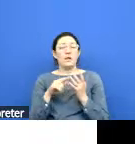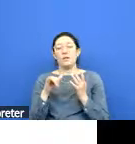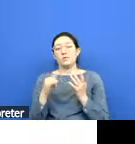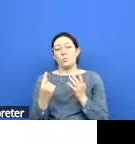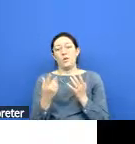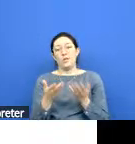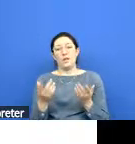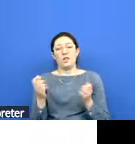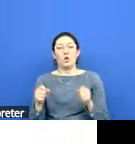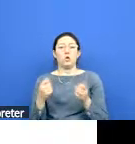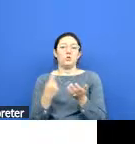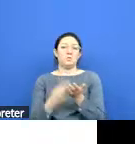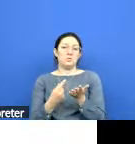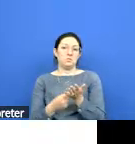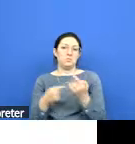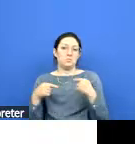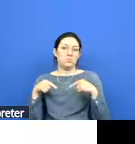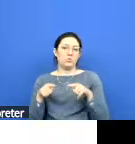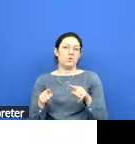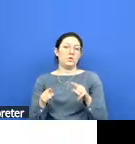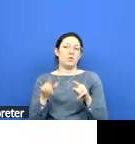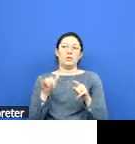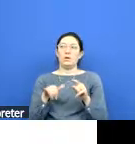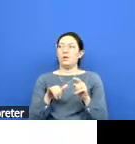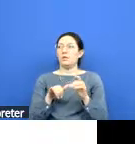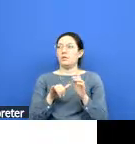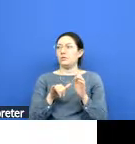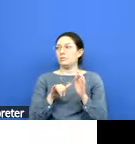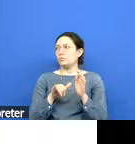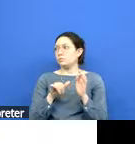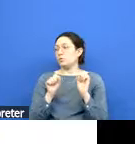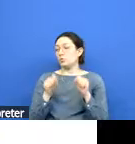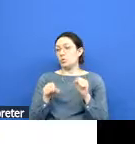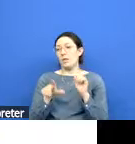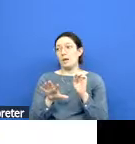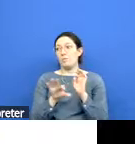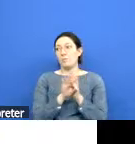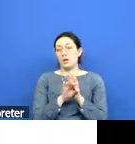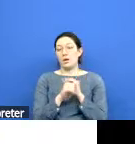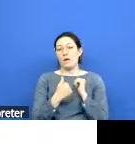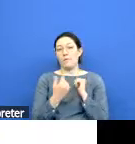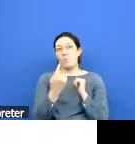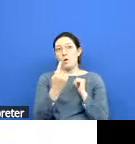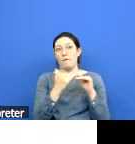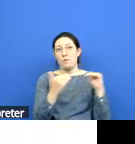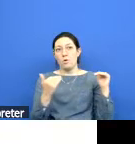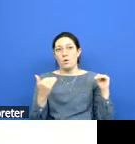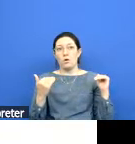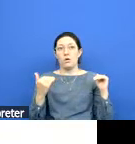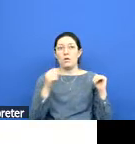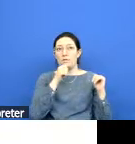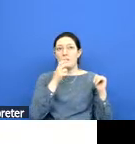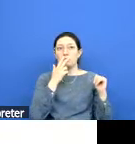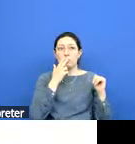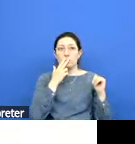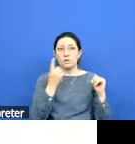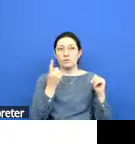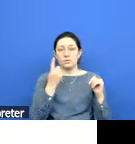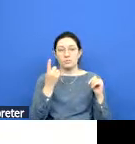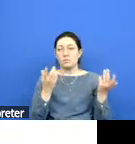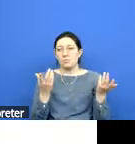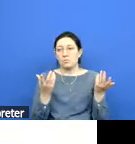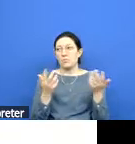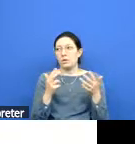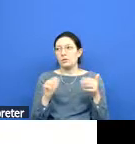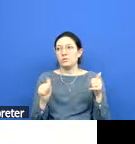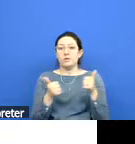at in as they develop it. Could they make a floor or one of the buildings non-smoking? It gets